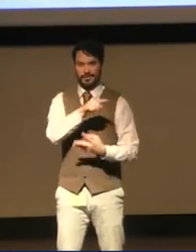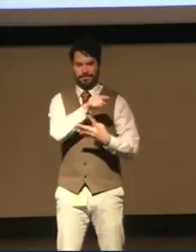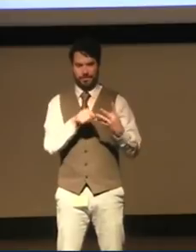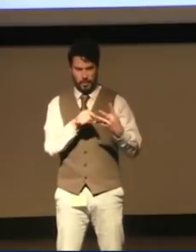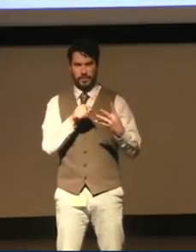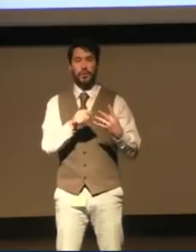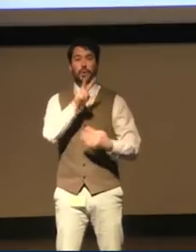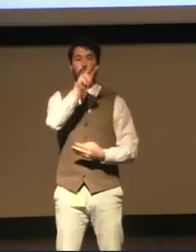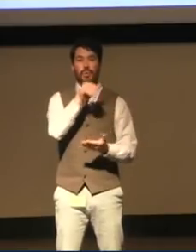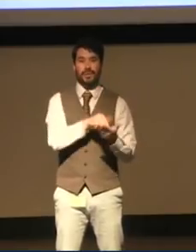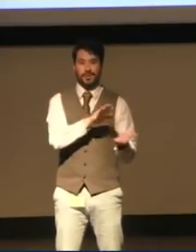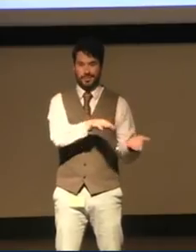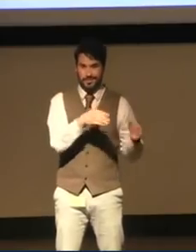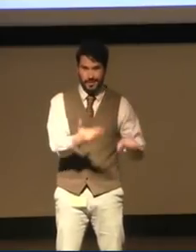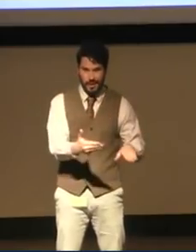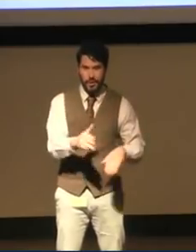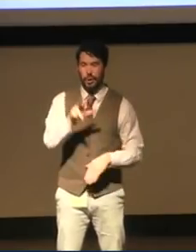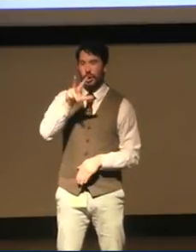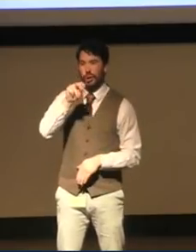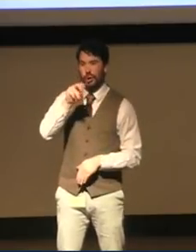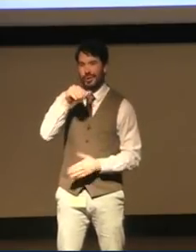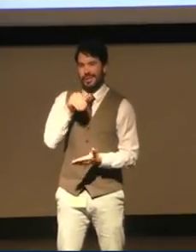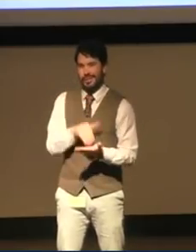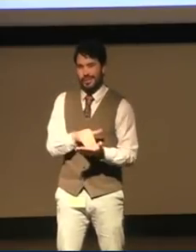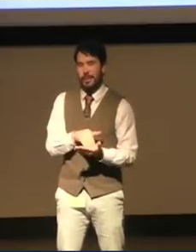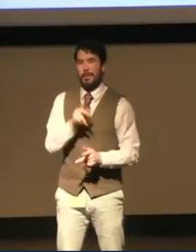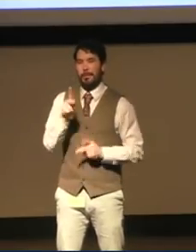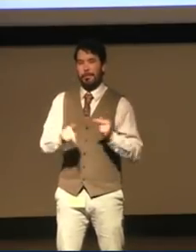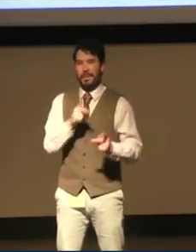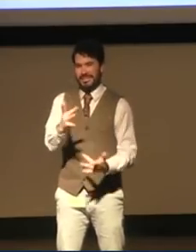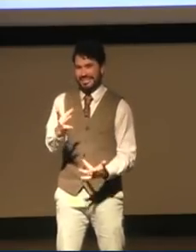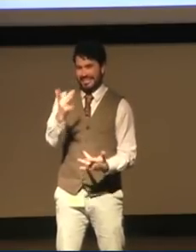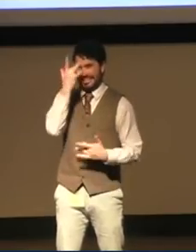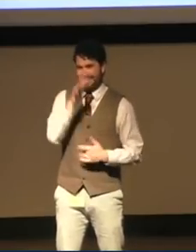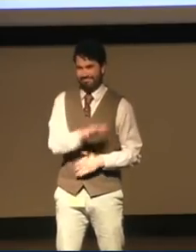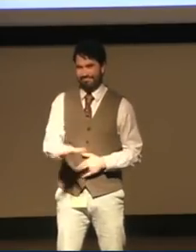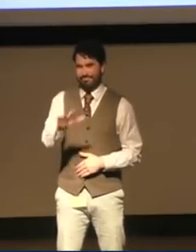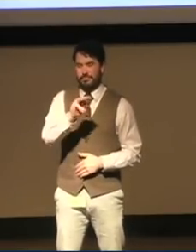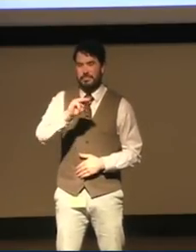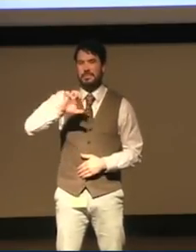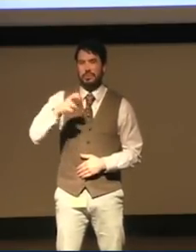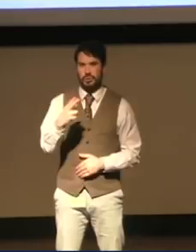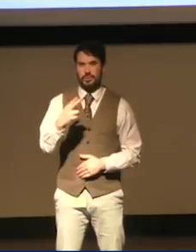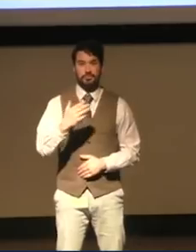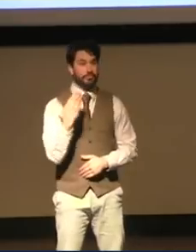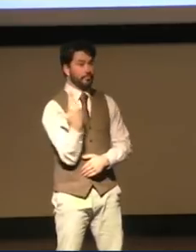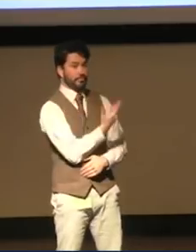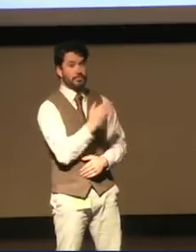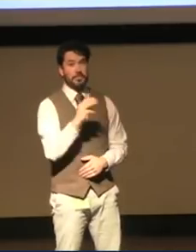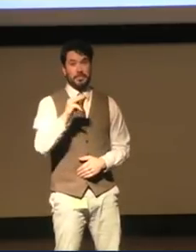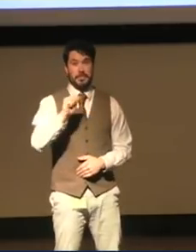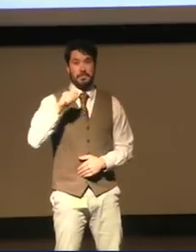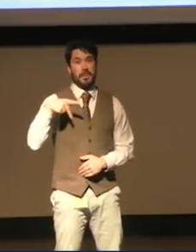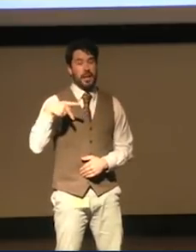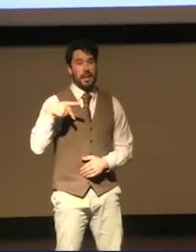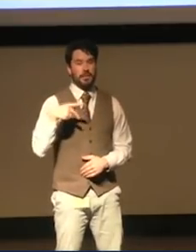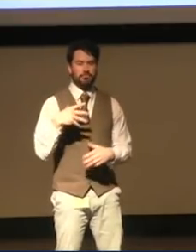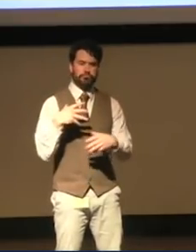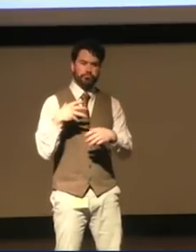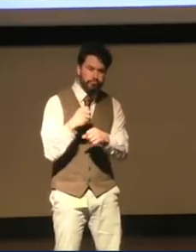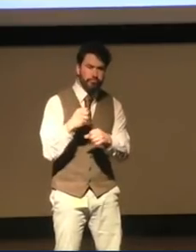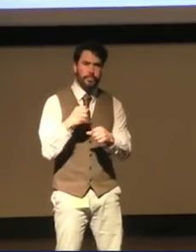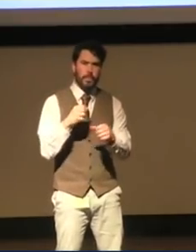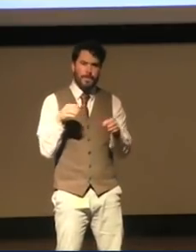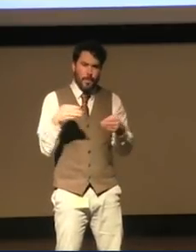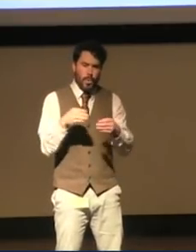and almost 30,000 cases in the state of Michigan. And again, you can see from the map that this has really been concentrated to